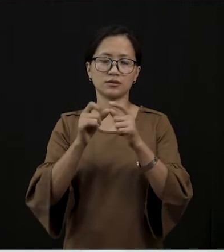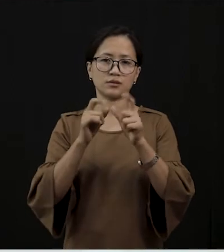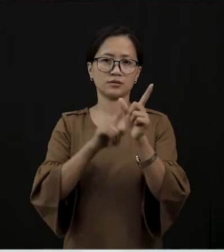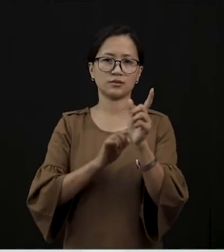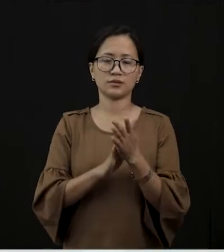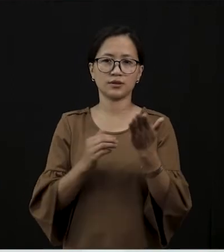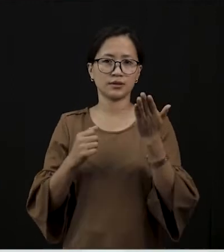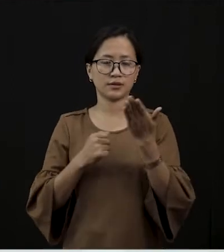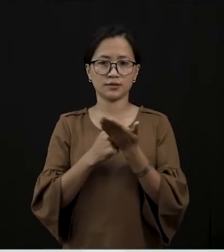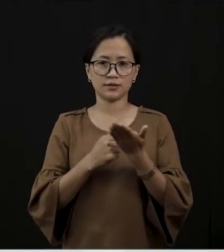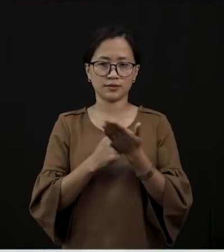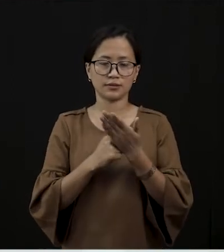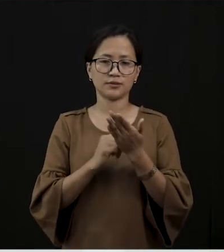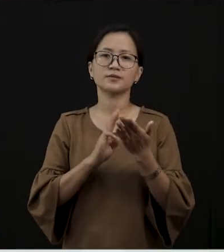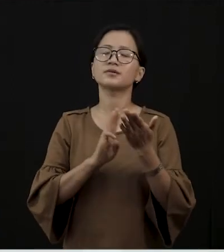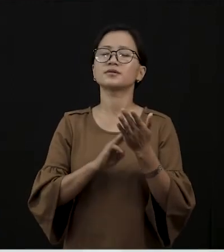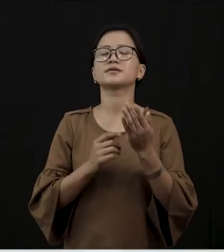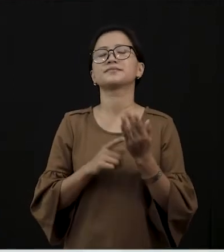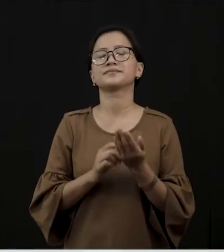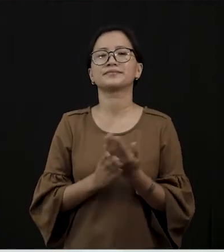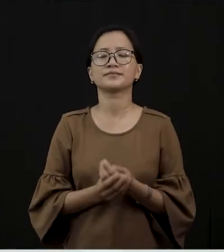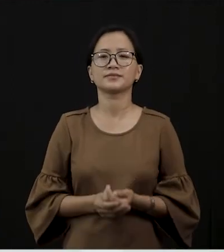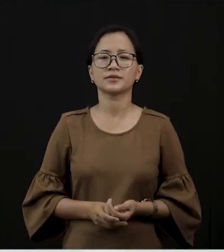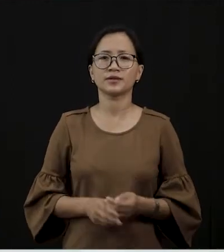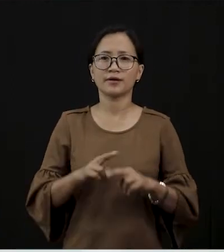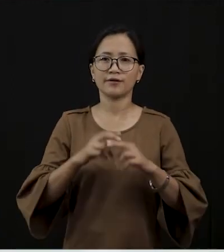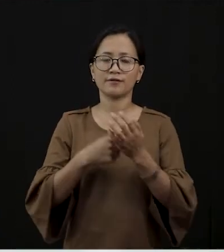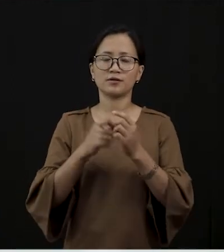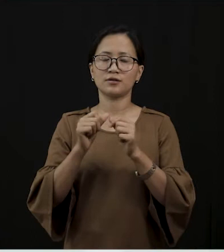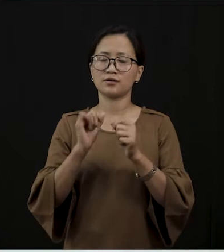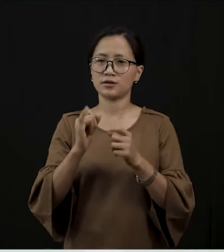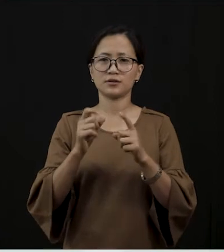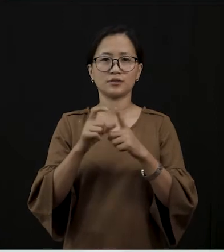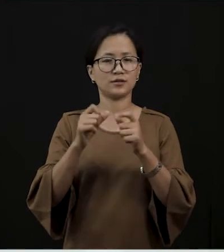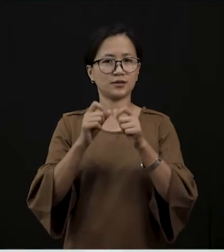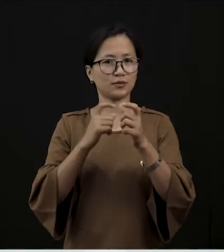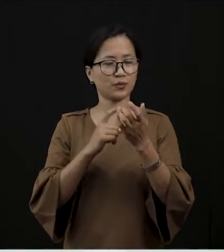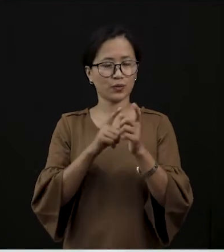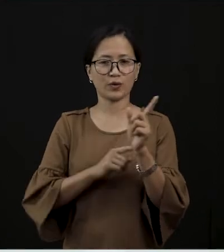Thursday, Thursday. Friday, Friday.